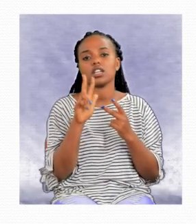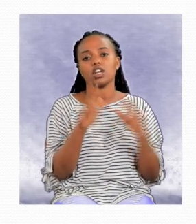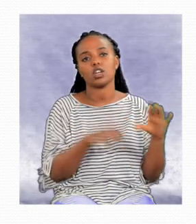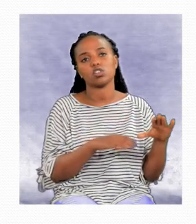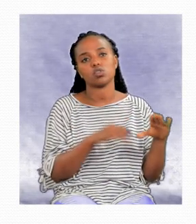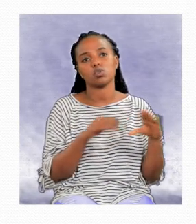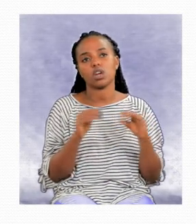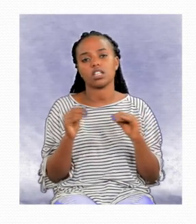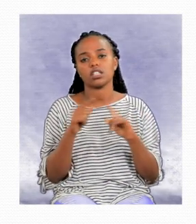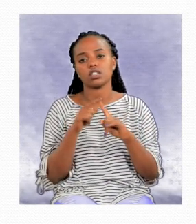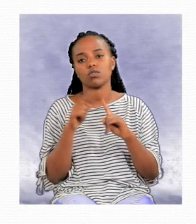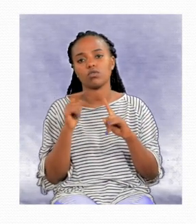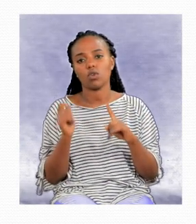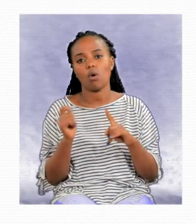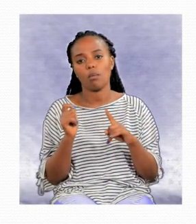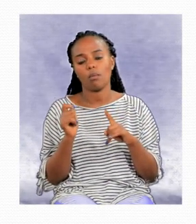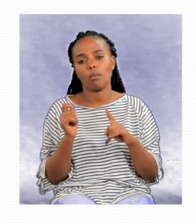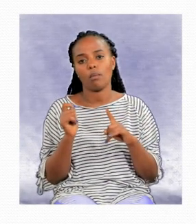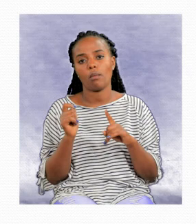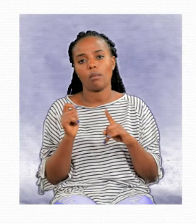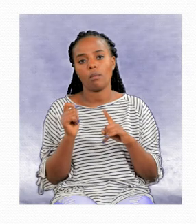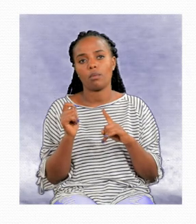3 students